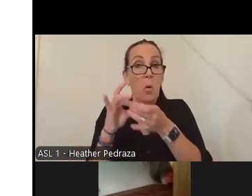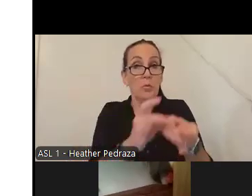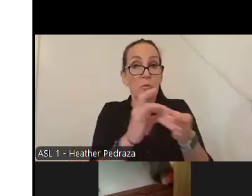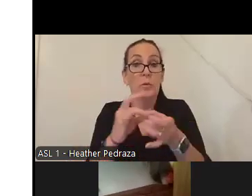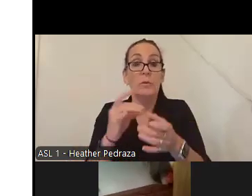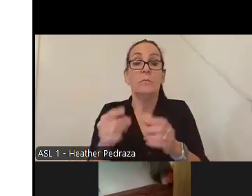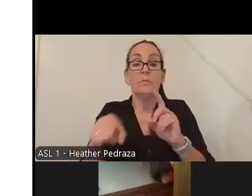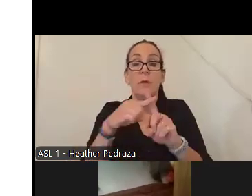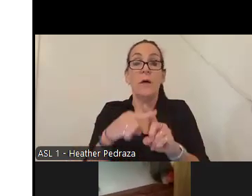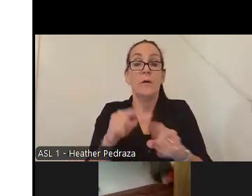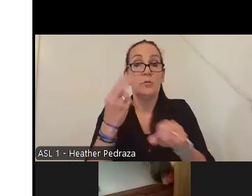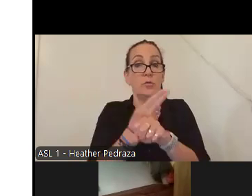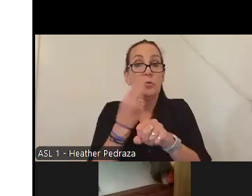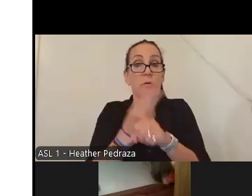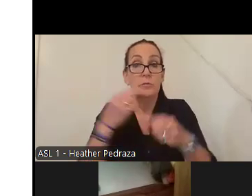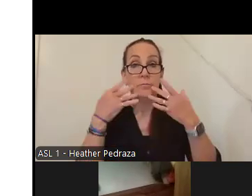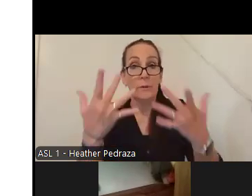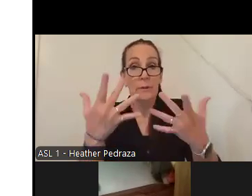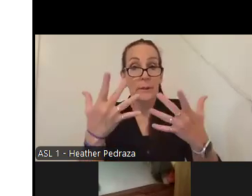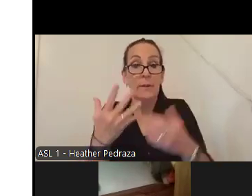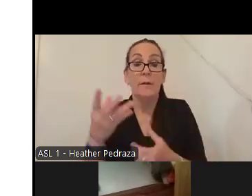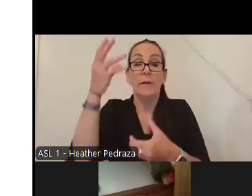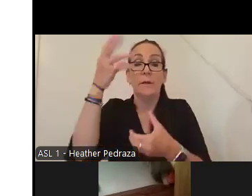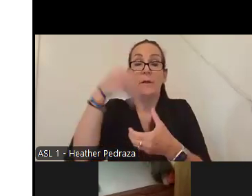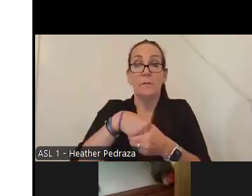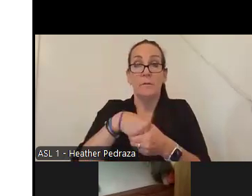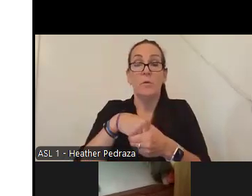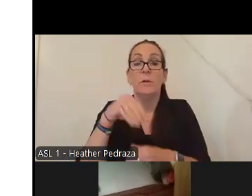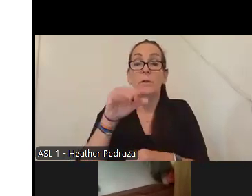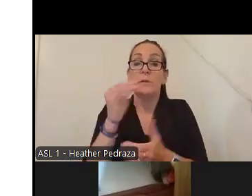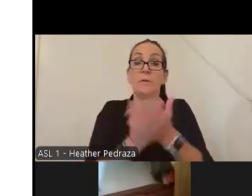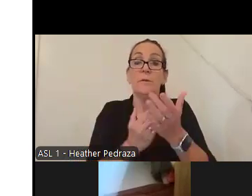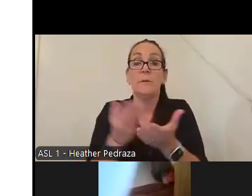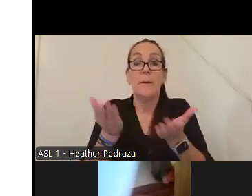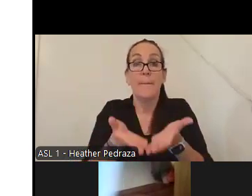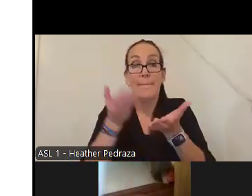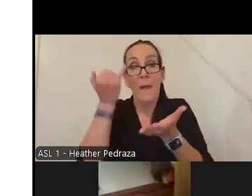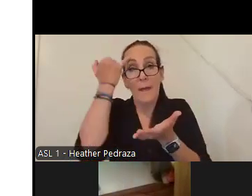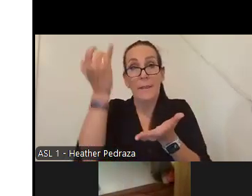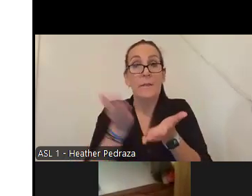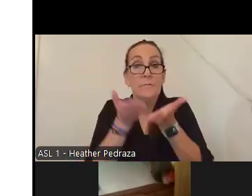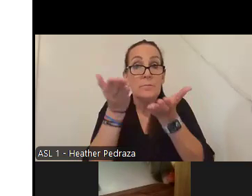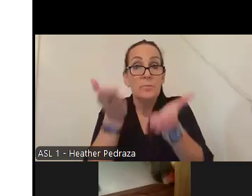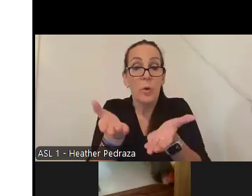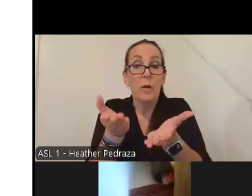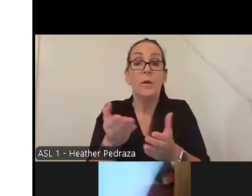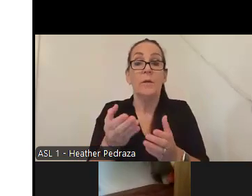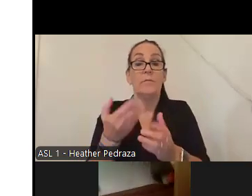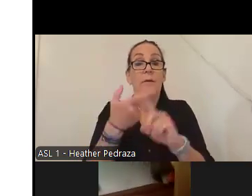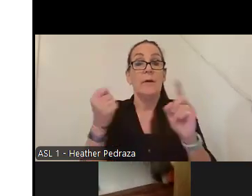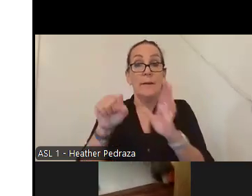including some recommendations for the state to be able to provide supportive guidelines